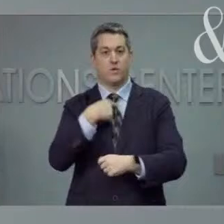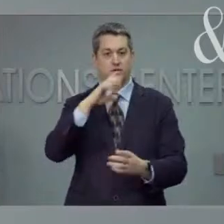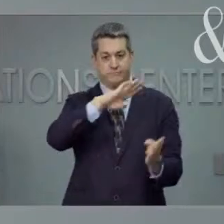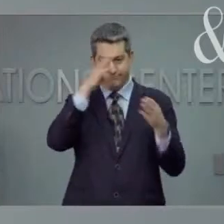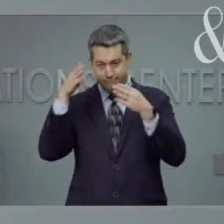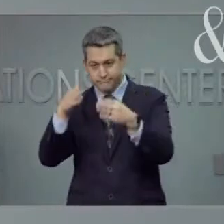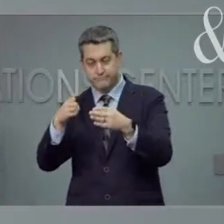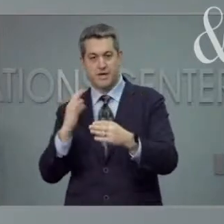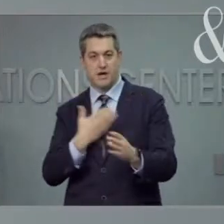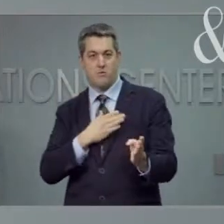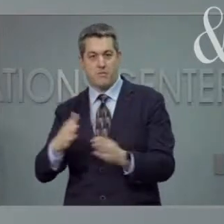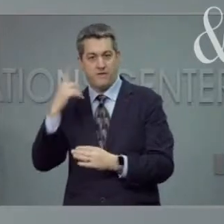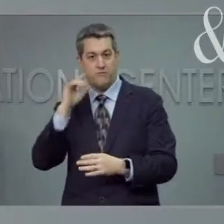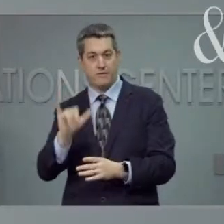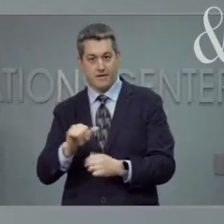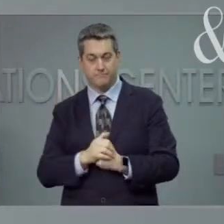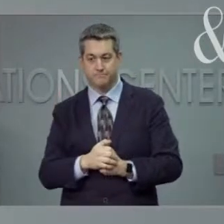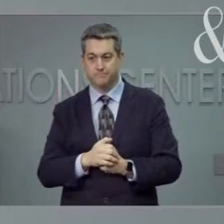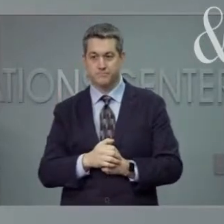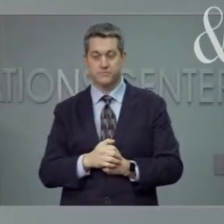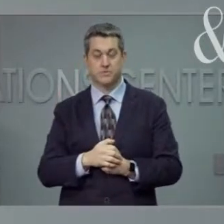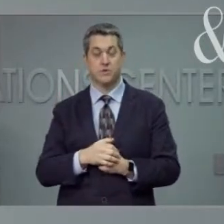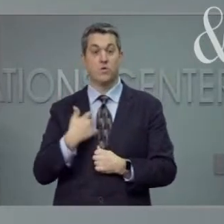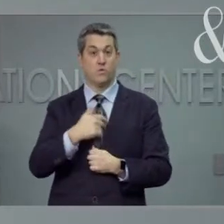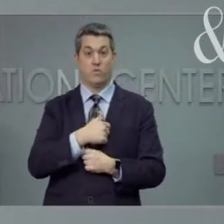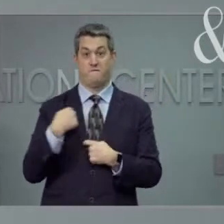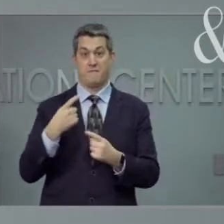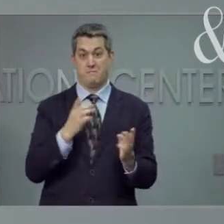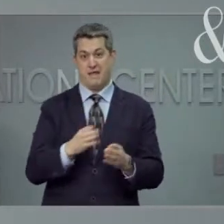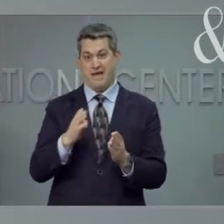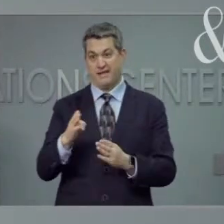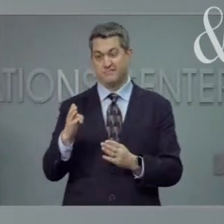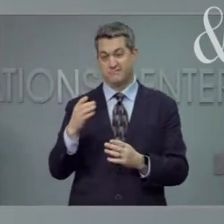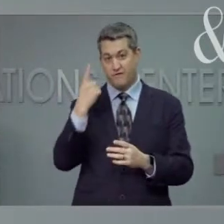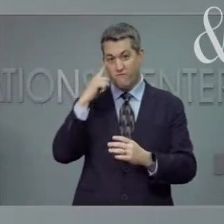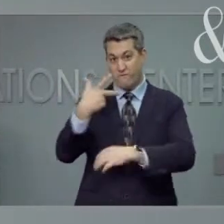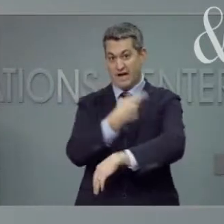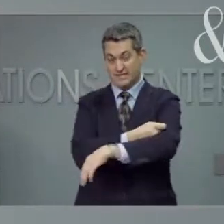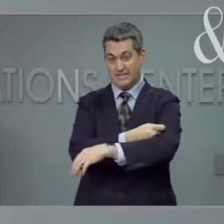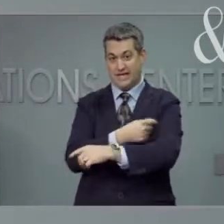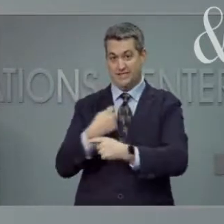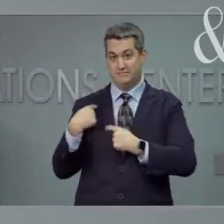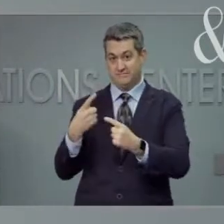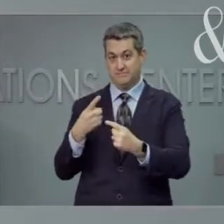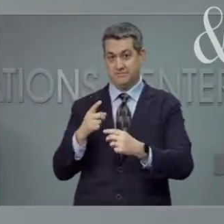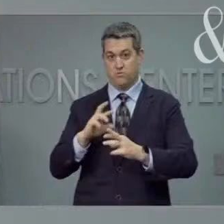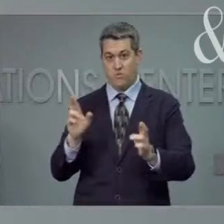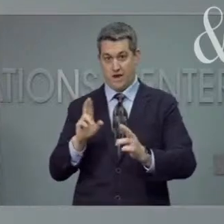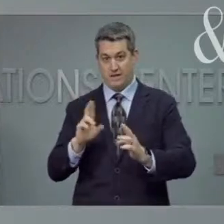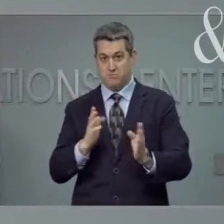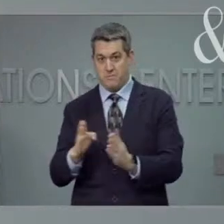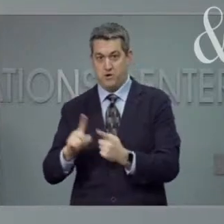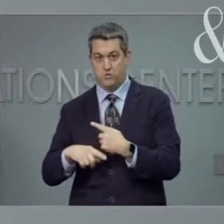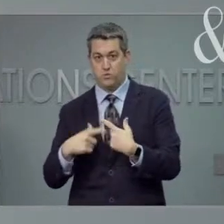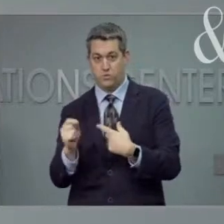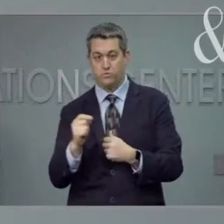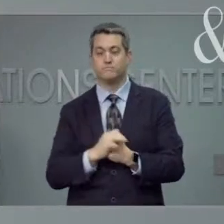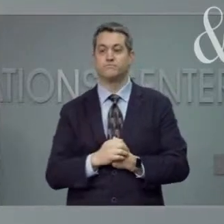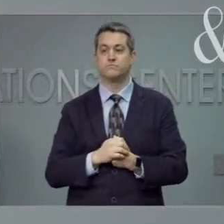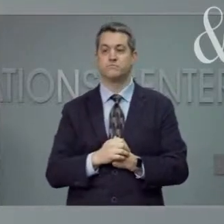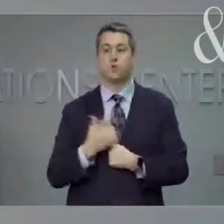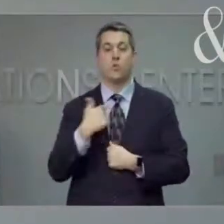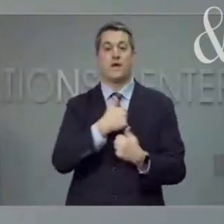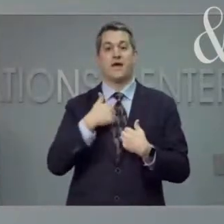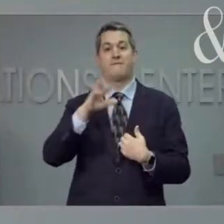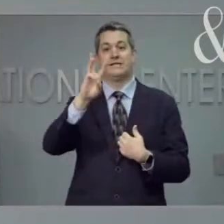are planning. We've been planning this for a pretty good while. So to answer your question specifically, the 6-man teams